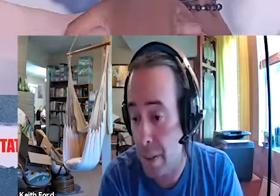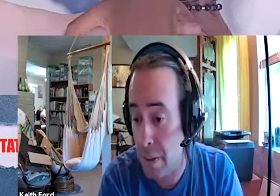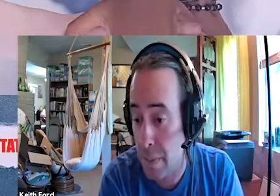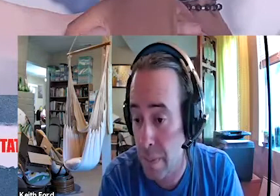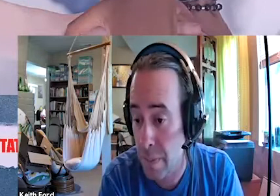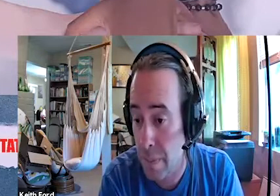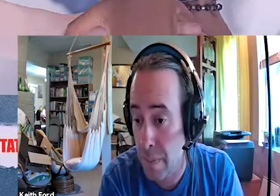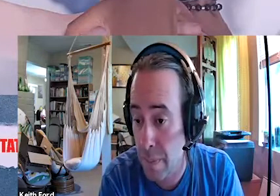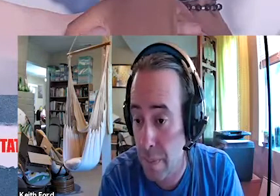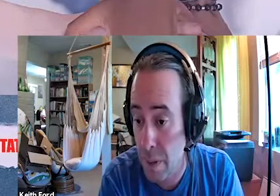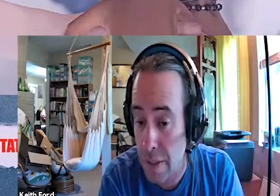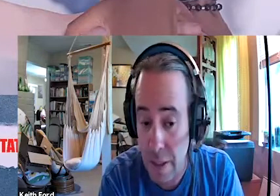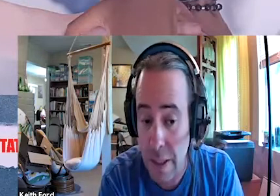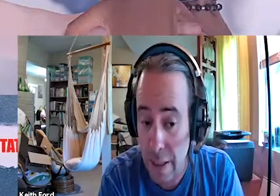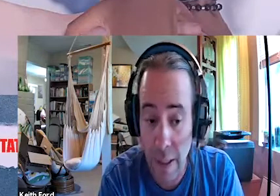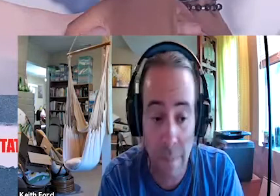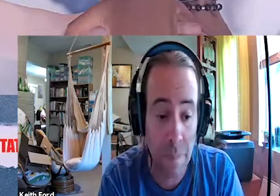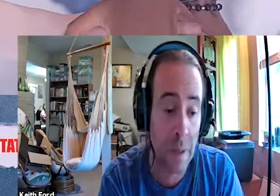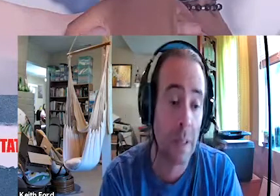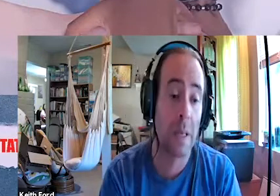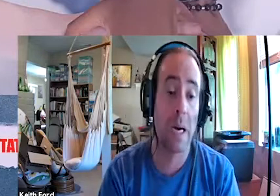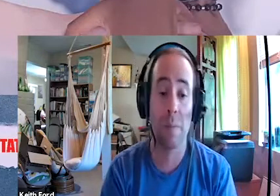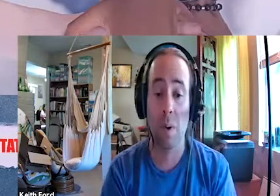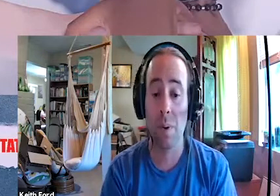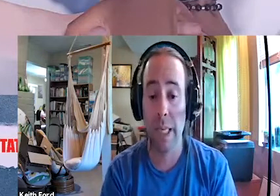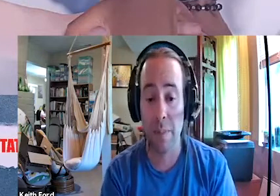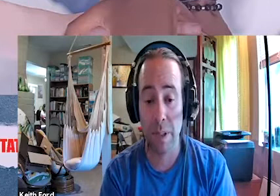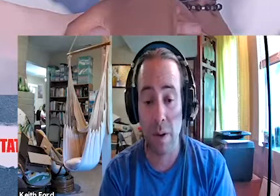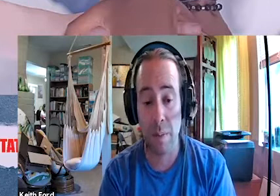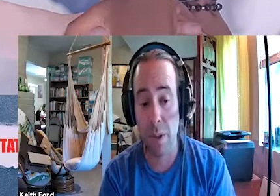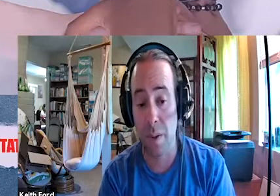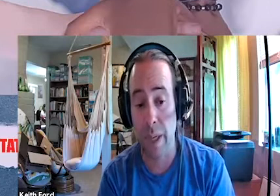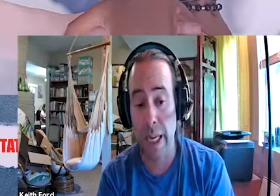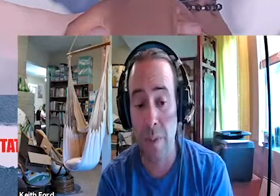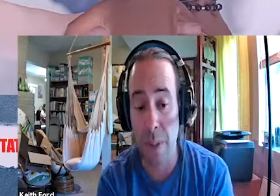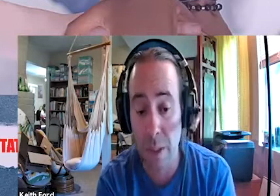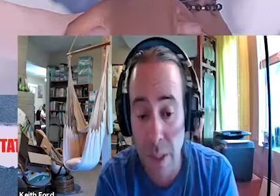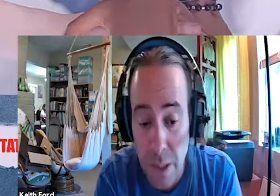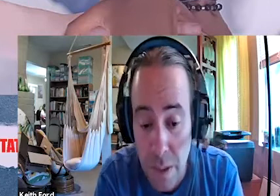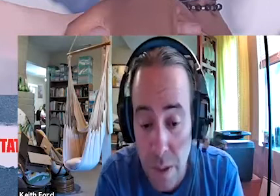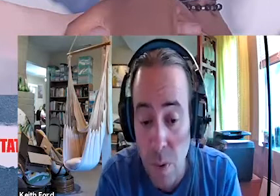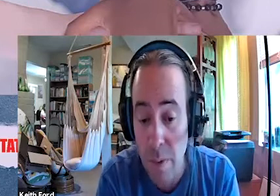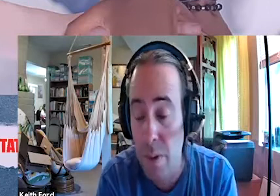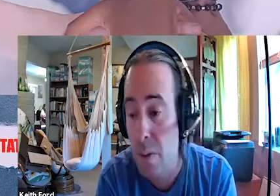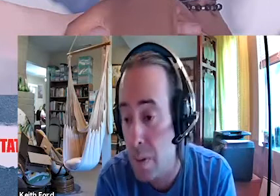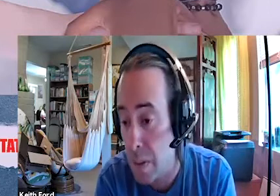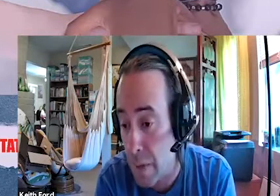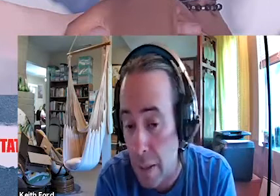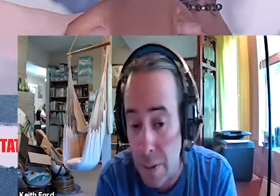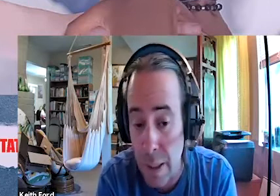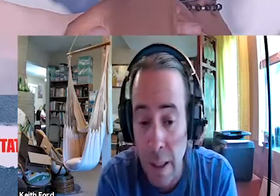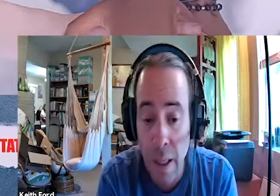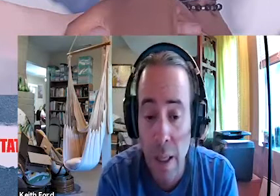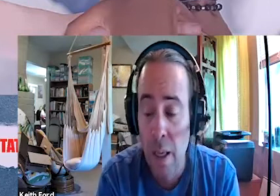our adjuncts. So that's an exciting thing. We work with the campus and our community to enhance public education and support of our students